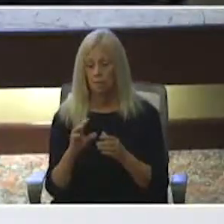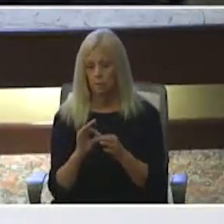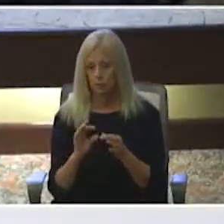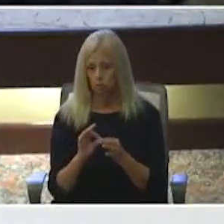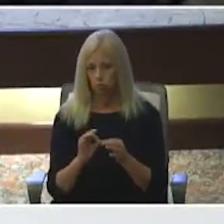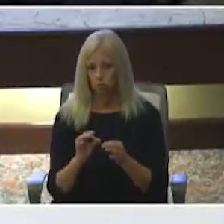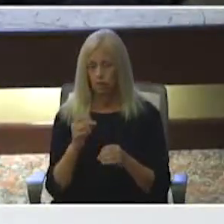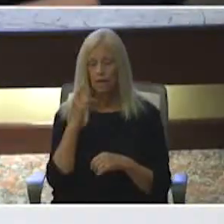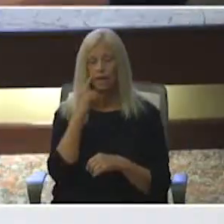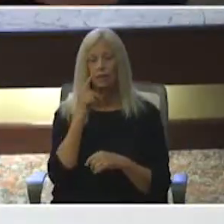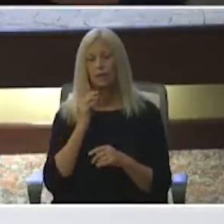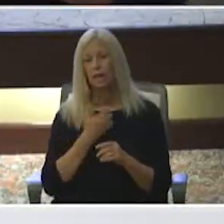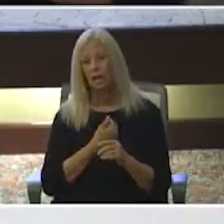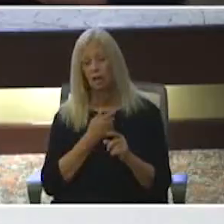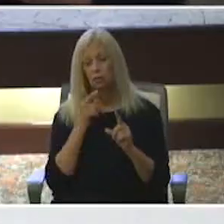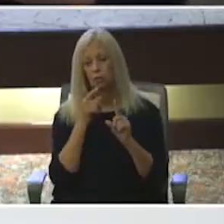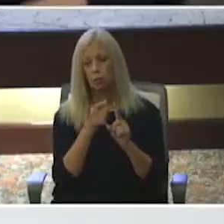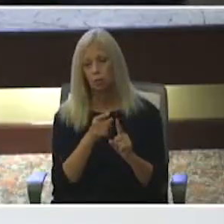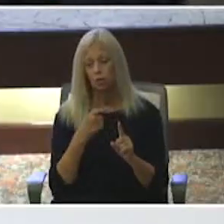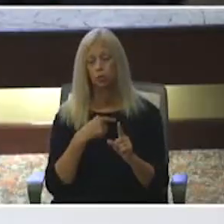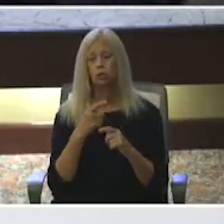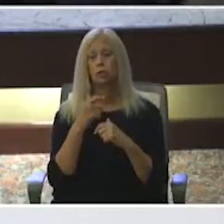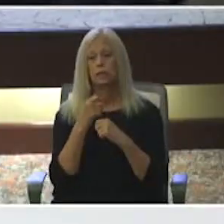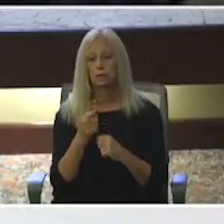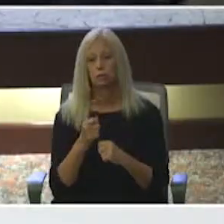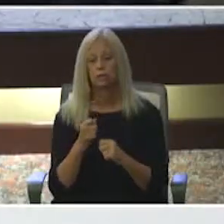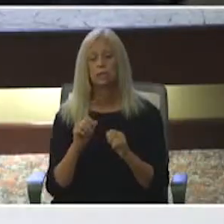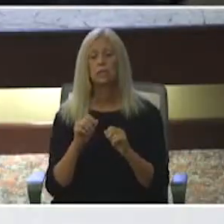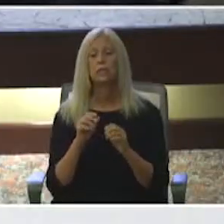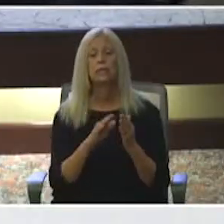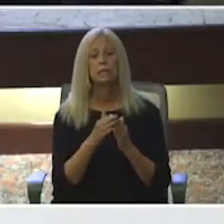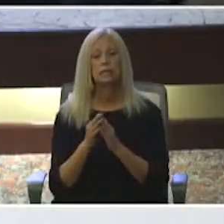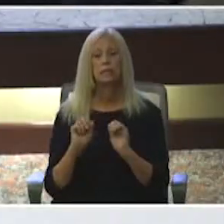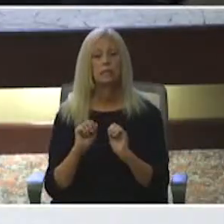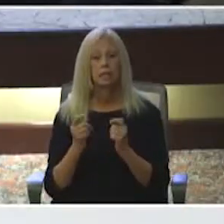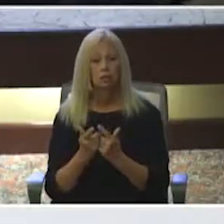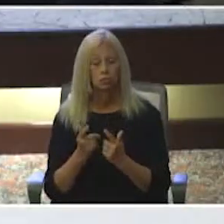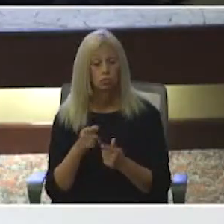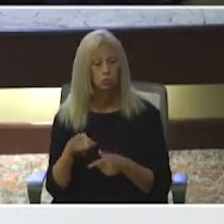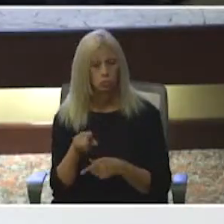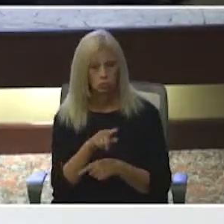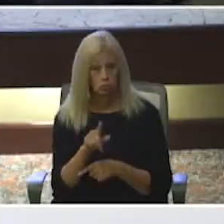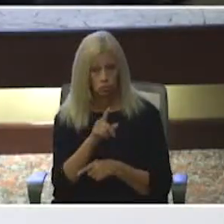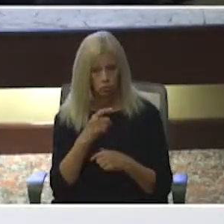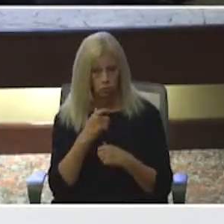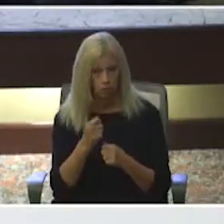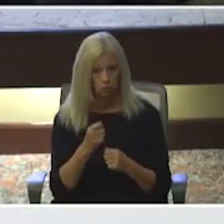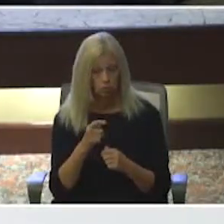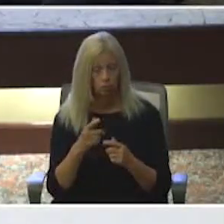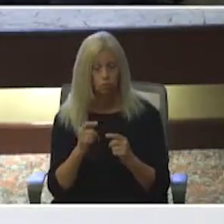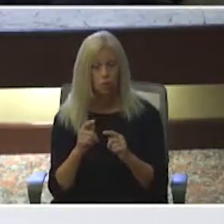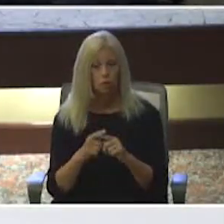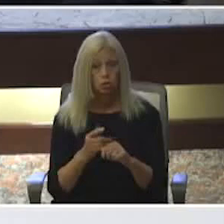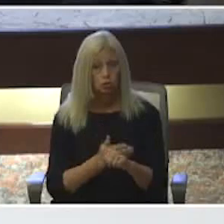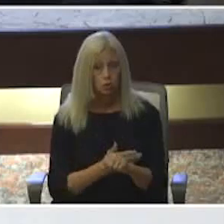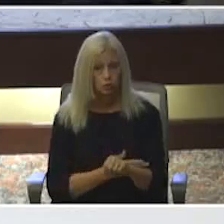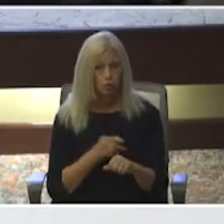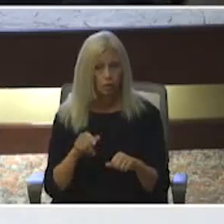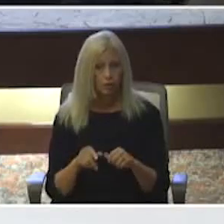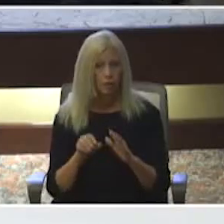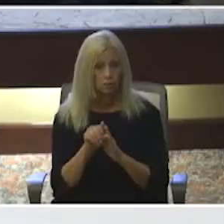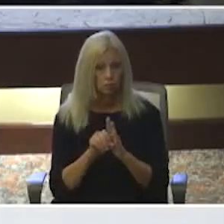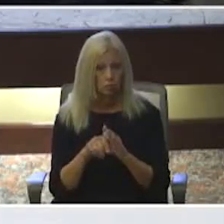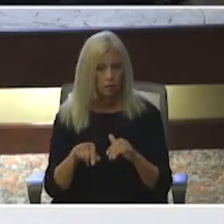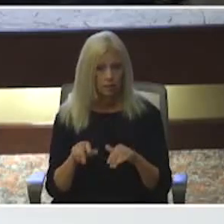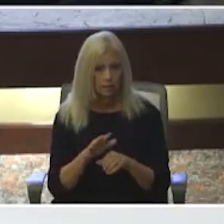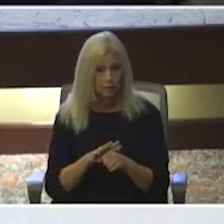think the point is we're interested in if City Council is interested in trying to improve our ordinances in this area to